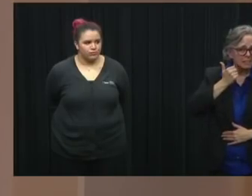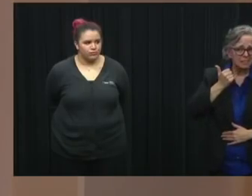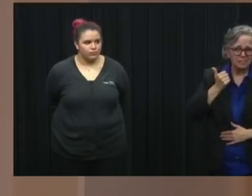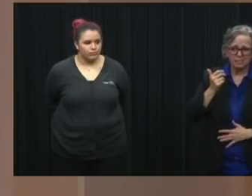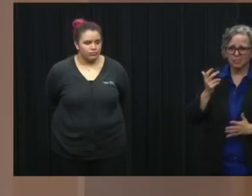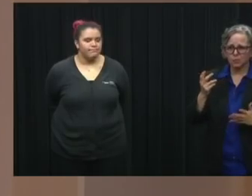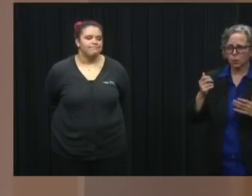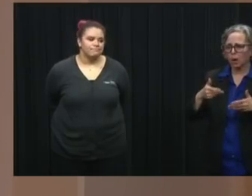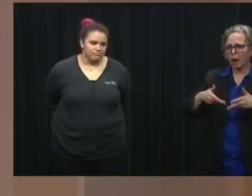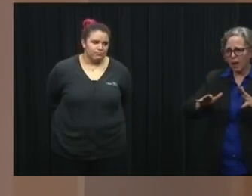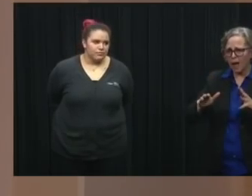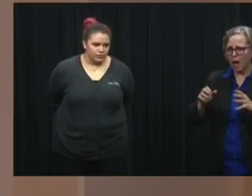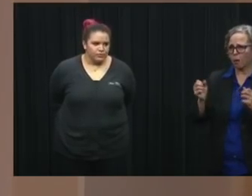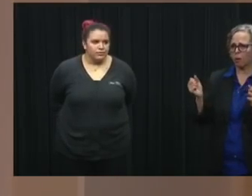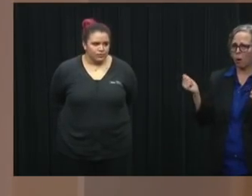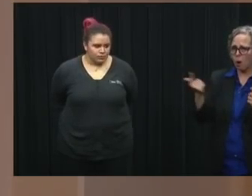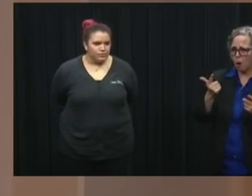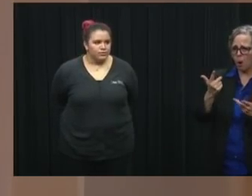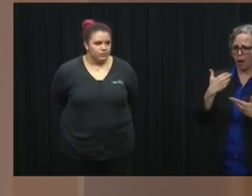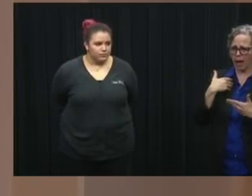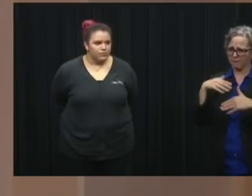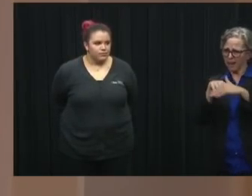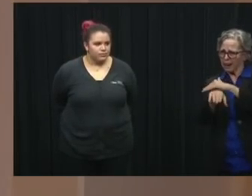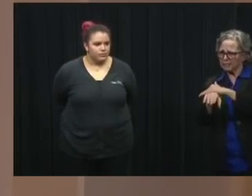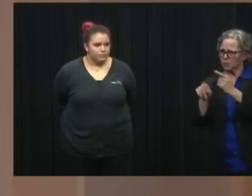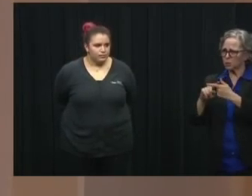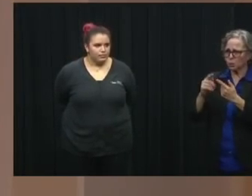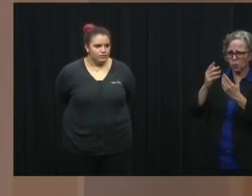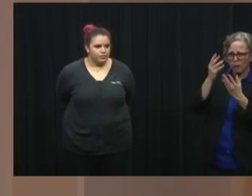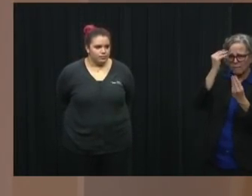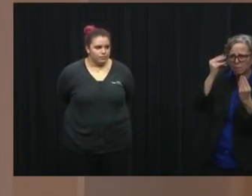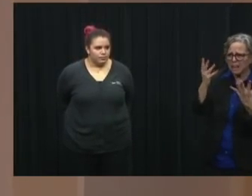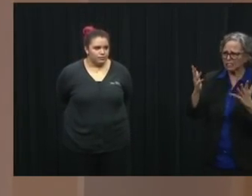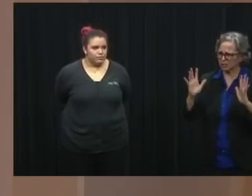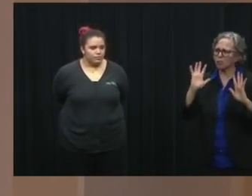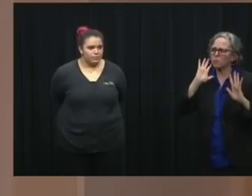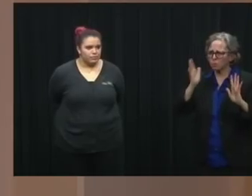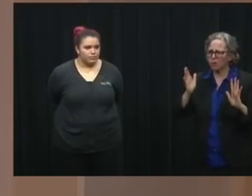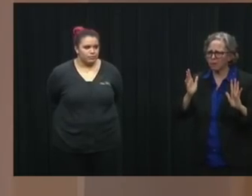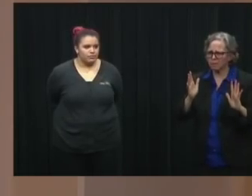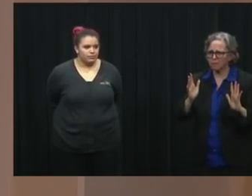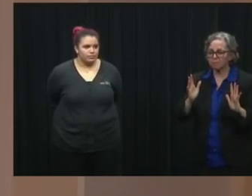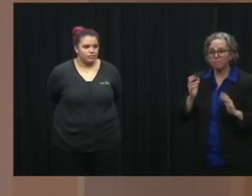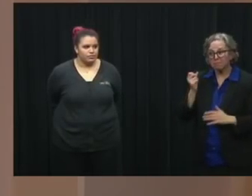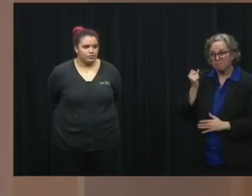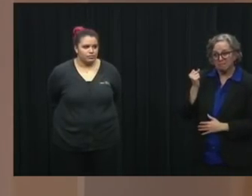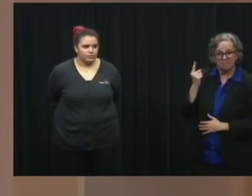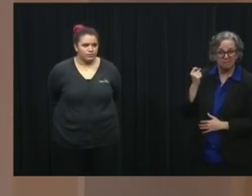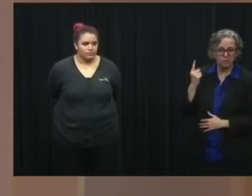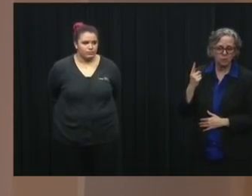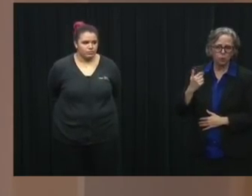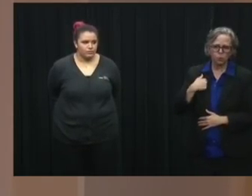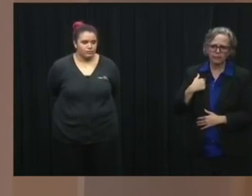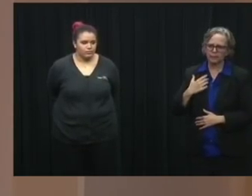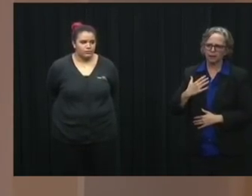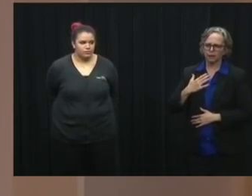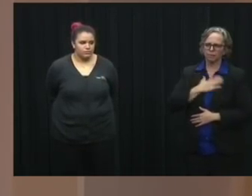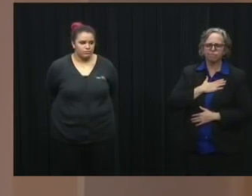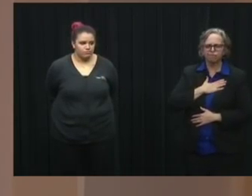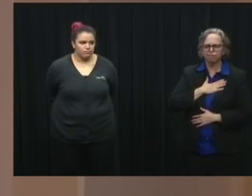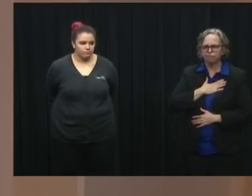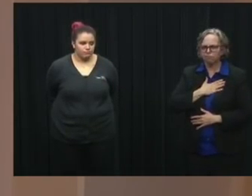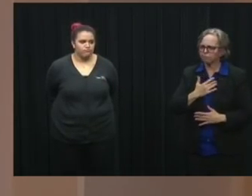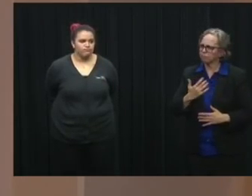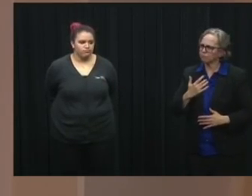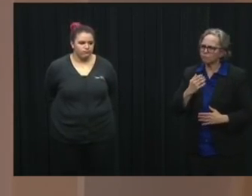solve this problem. I ask you to know that we are empathetic to your situation. This message is being received